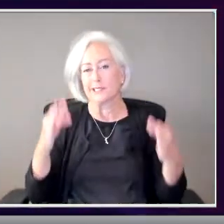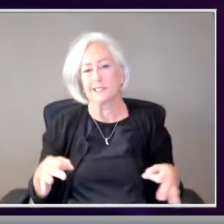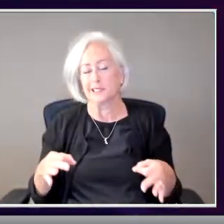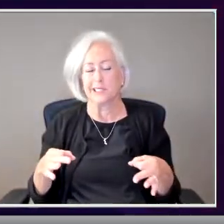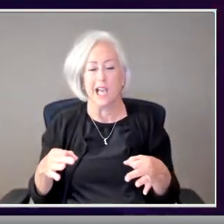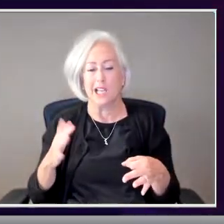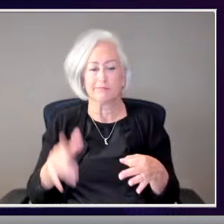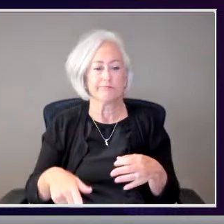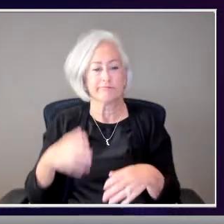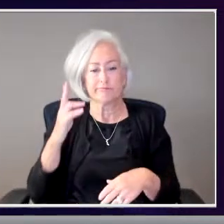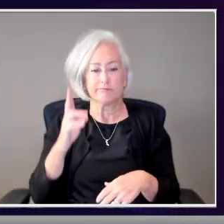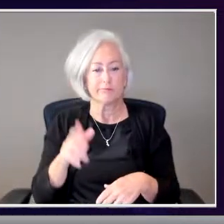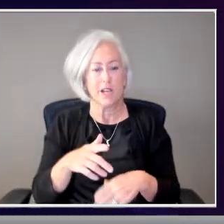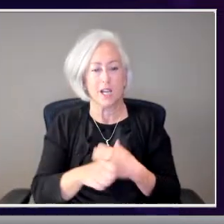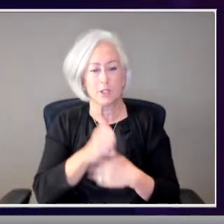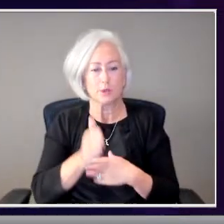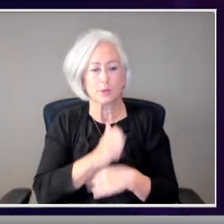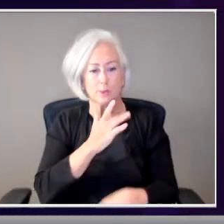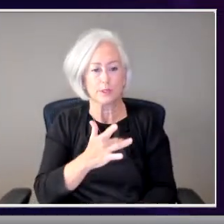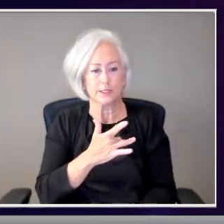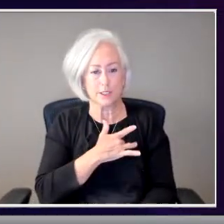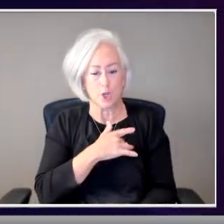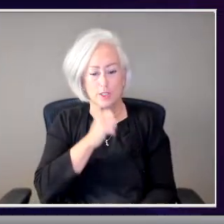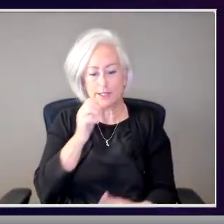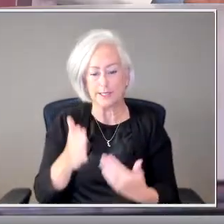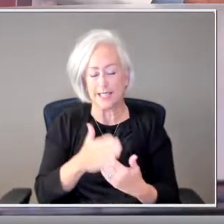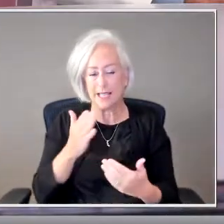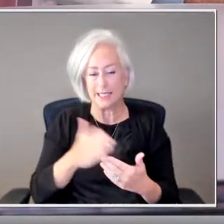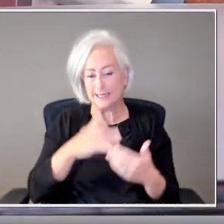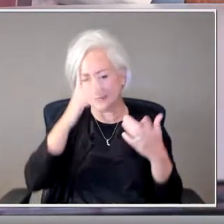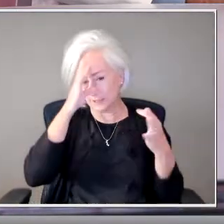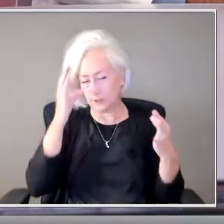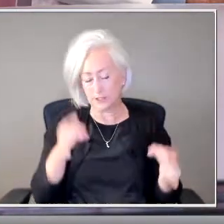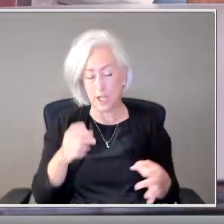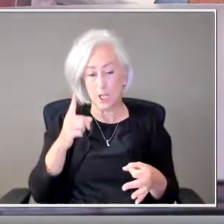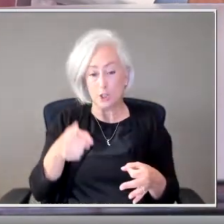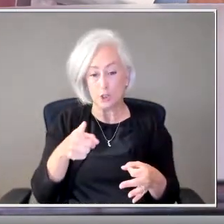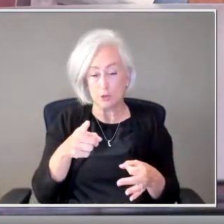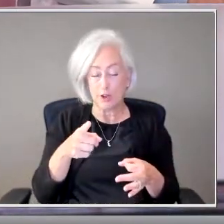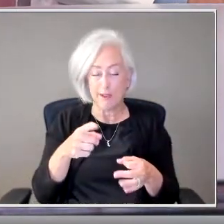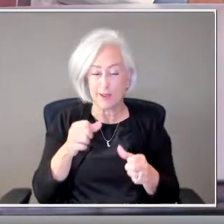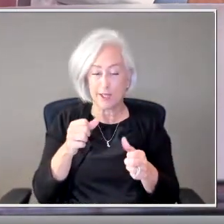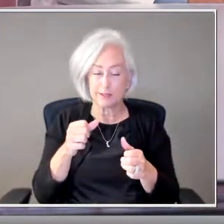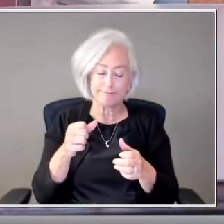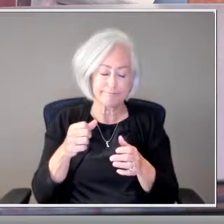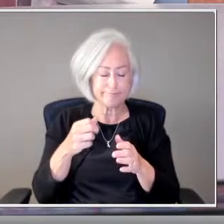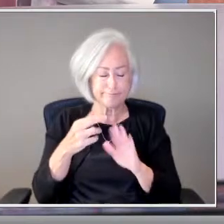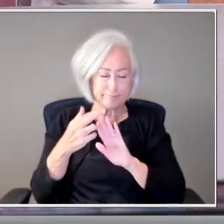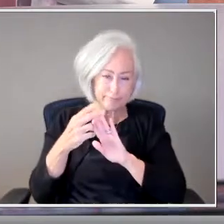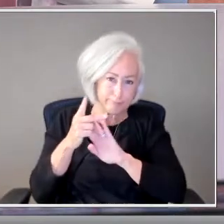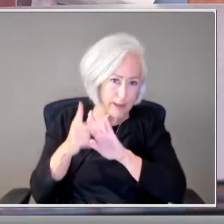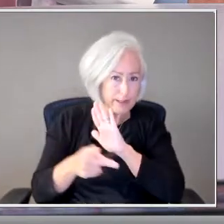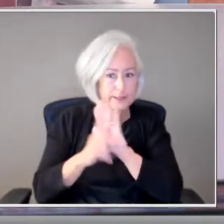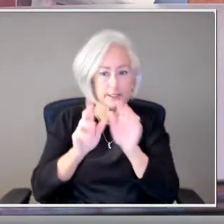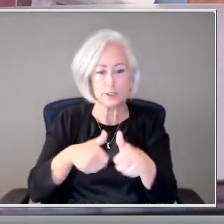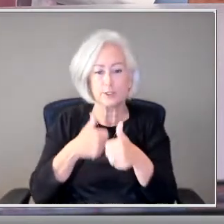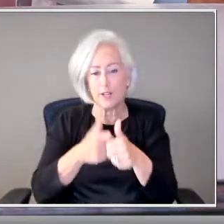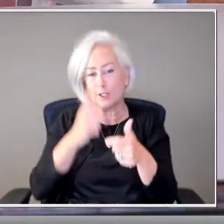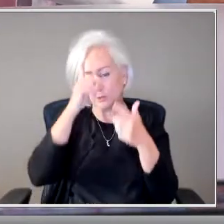cancer treatment isn't an easy call. Do you have a rule of thumb or common things that help you know which way to go?